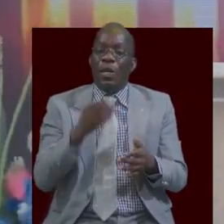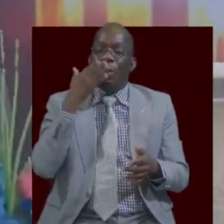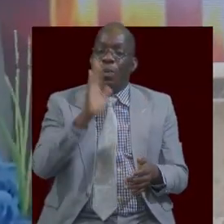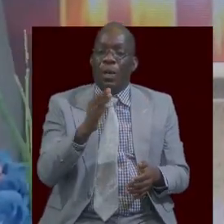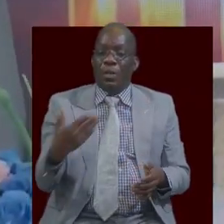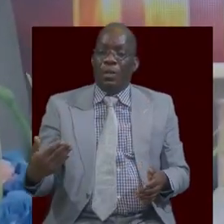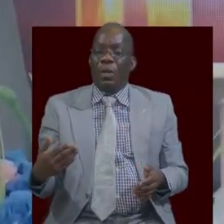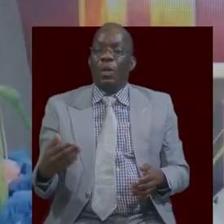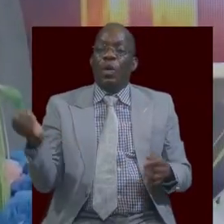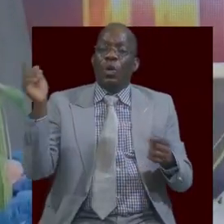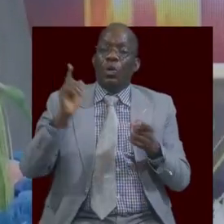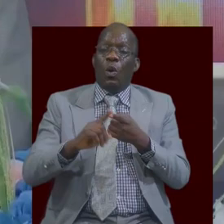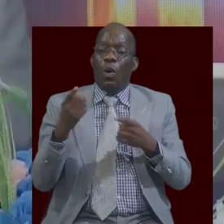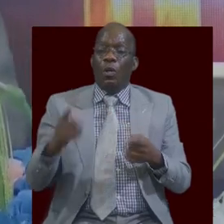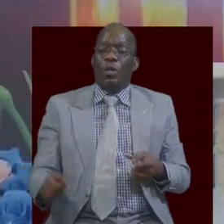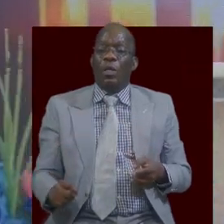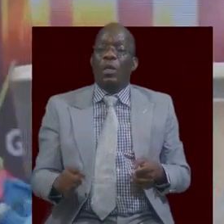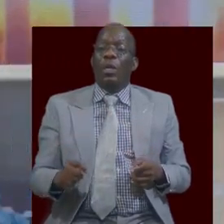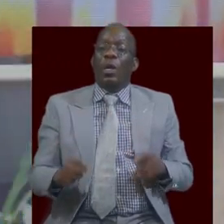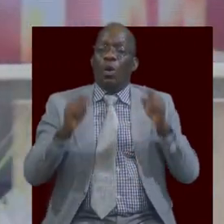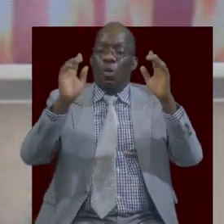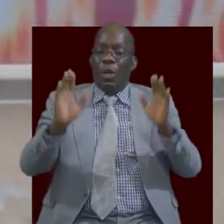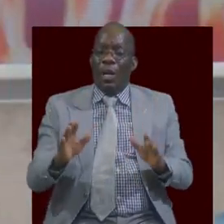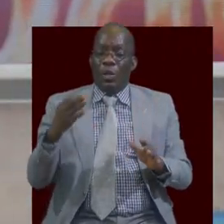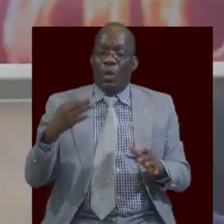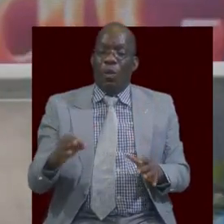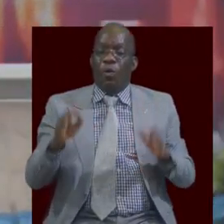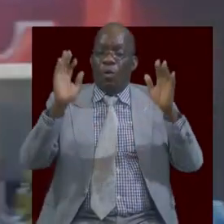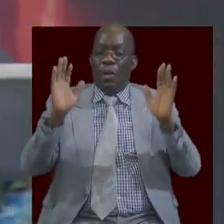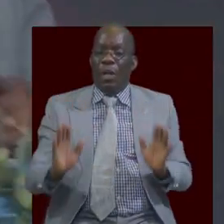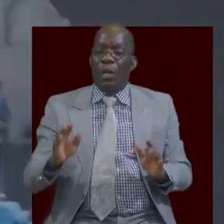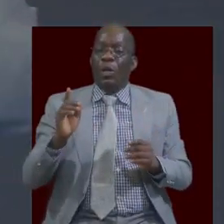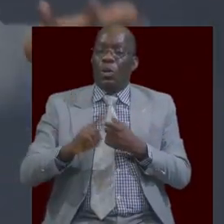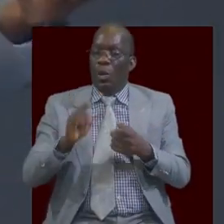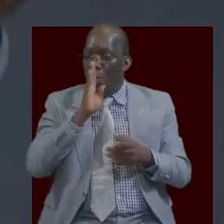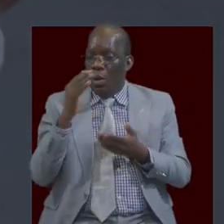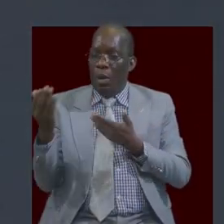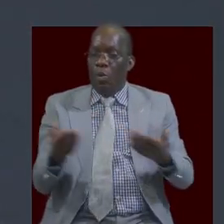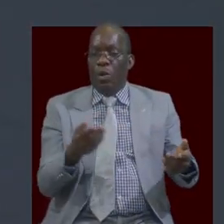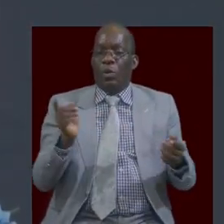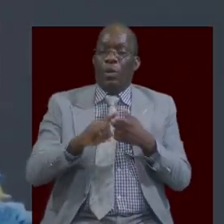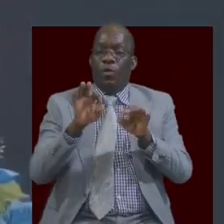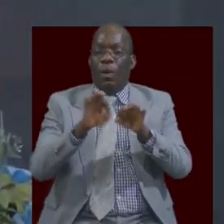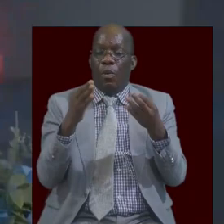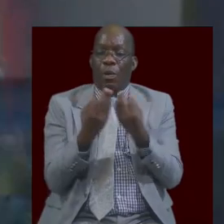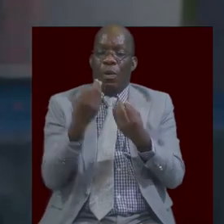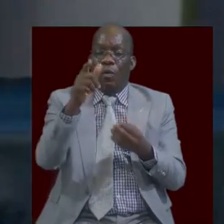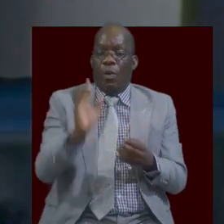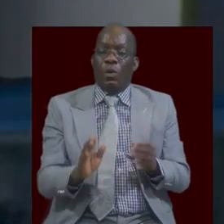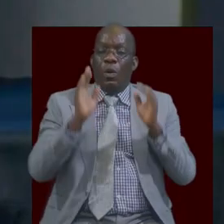saved, wonder of all wonders, even to be brought into the family of God, wonder of all wonders,